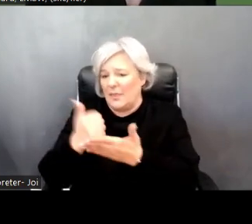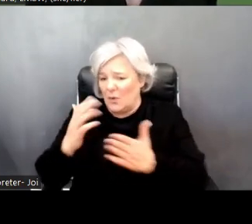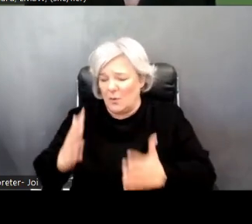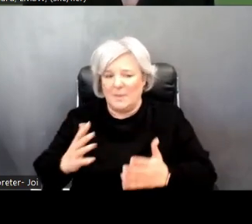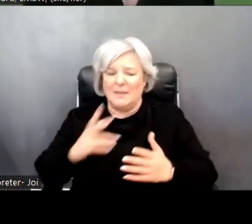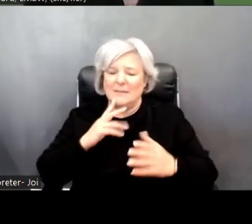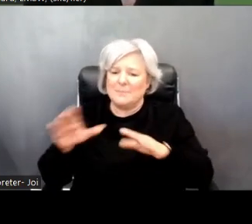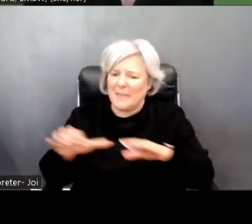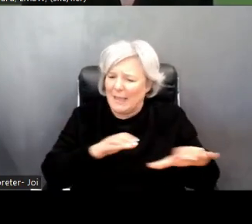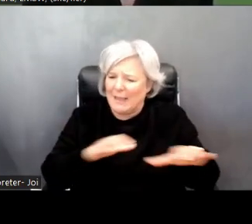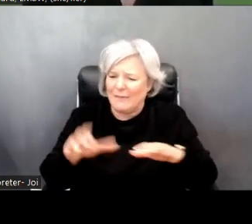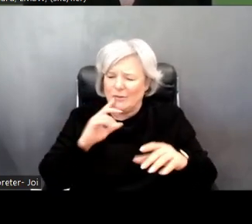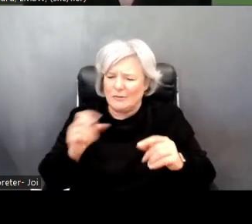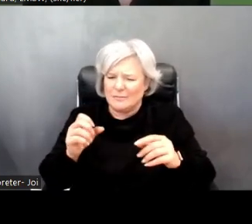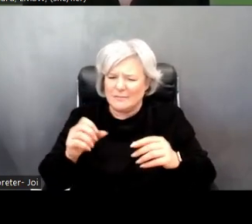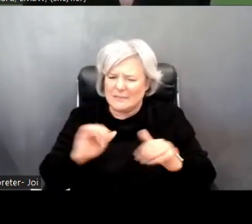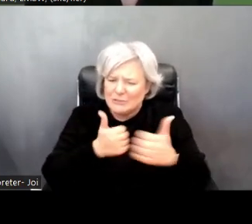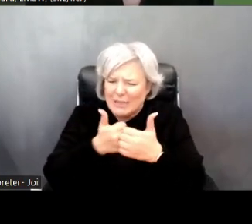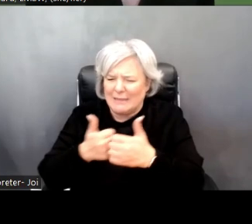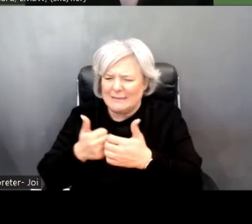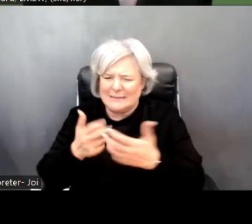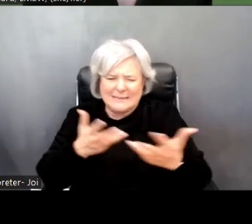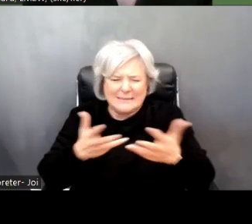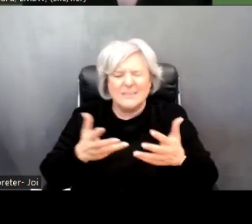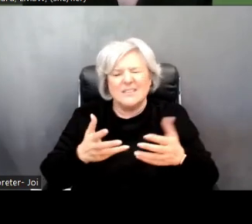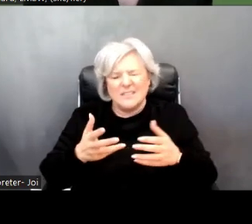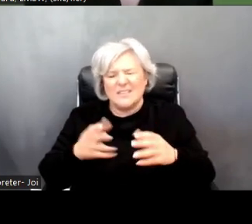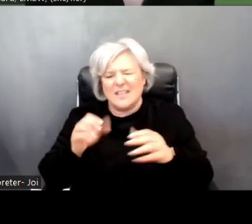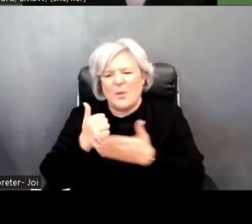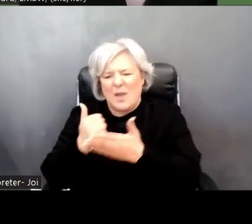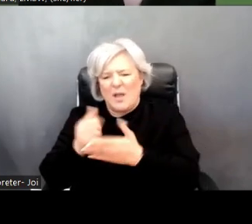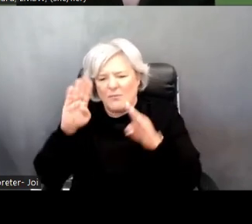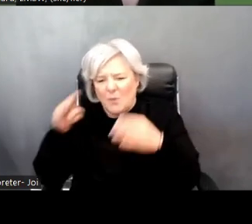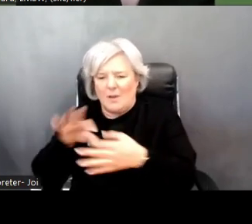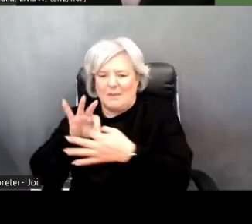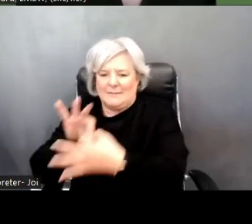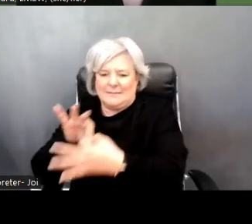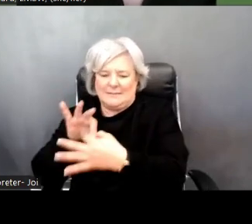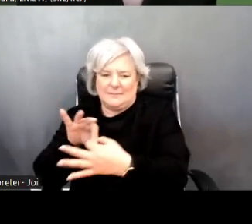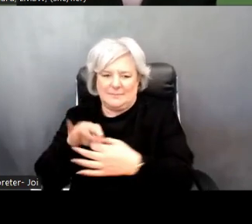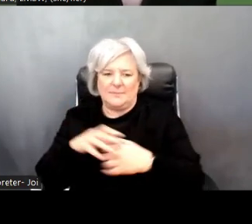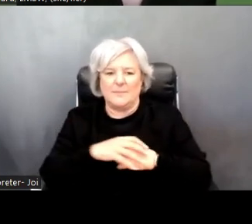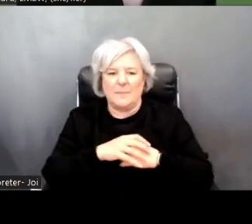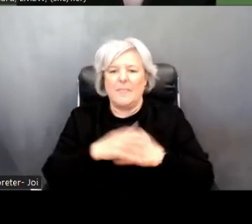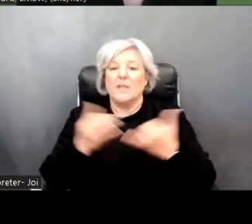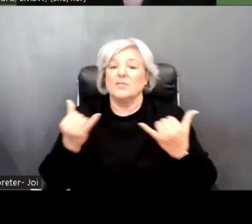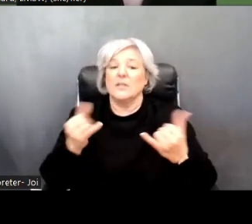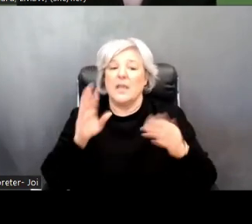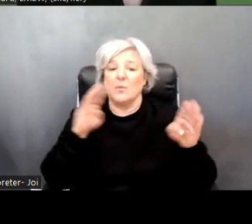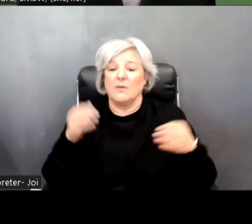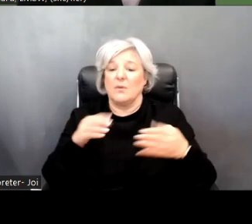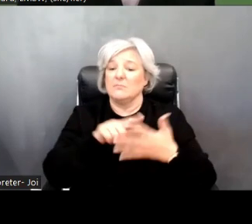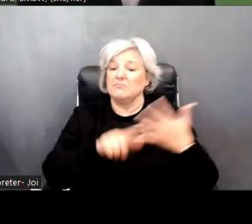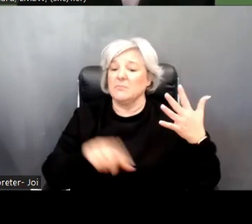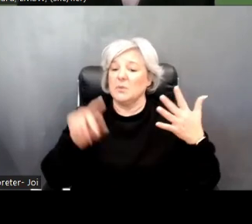we want to help parents address those behaviors and work on the attachment piece. So we're going to look at a couple of tools that we've